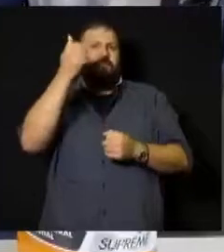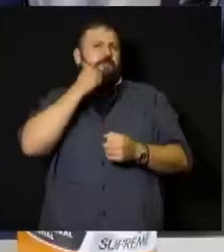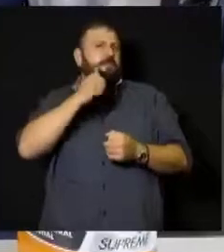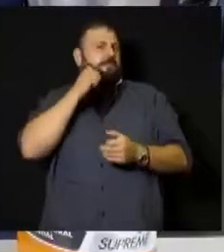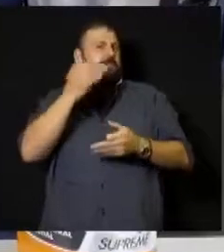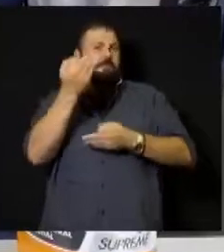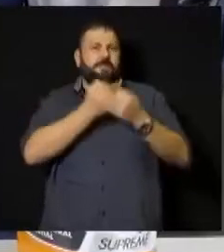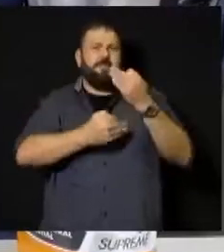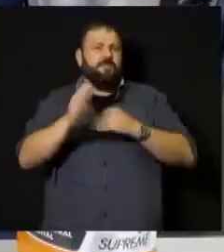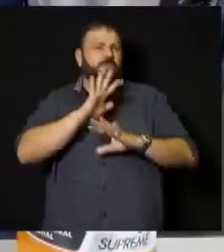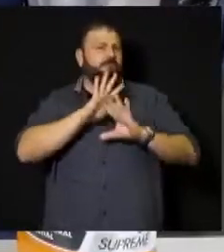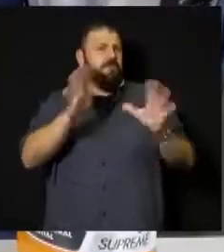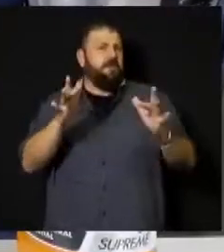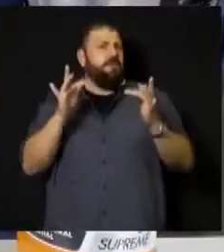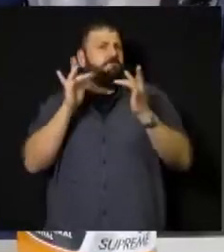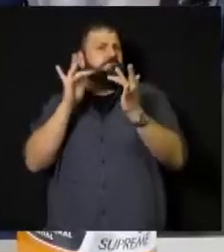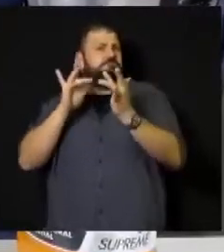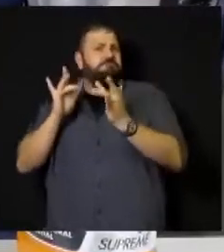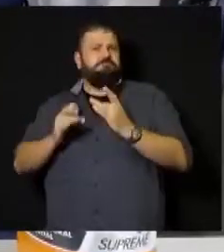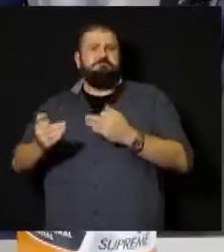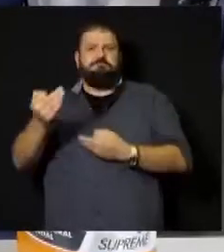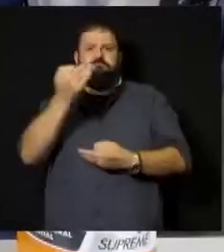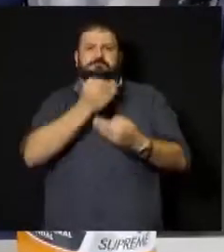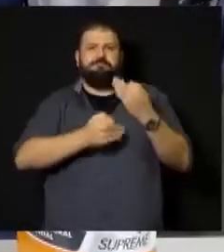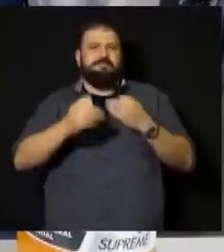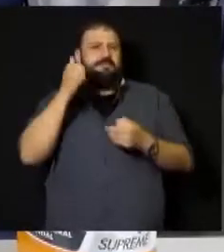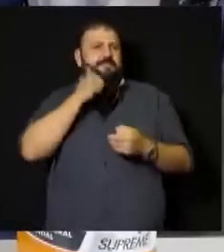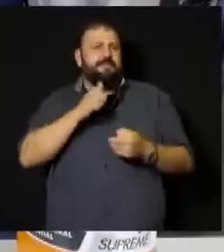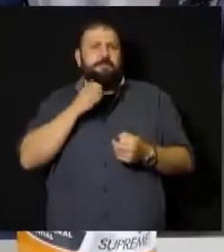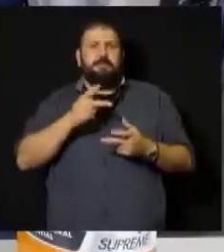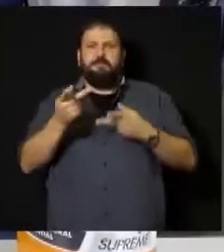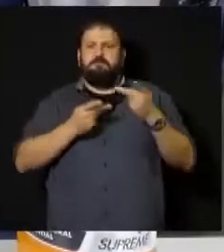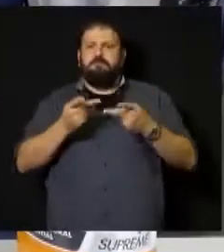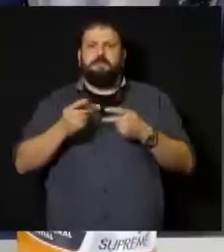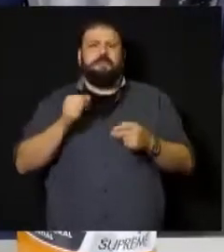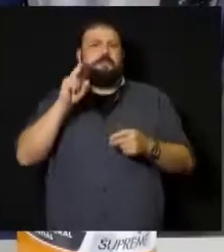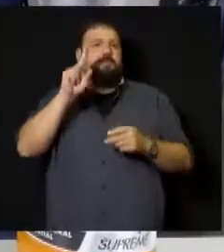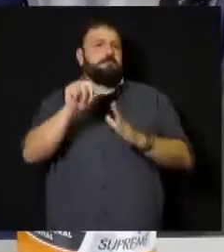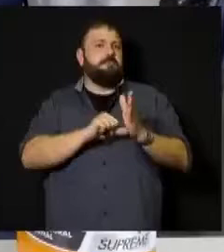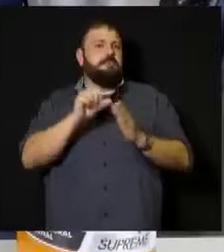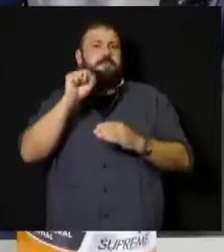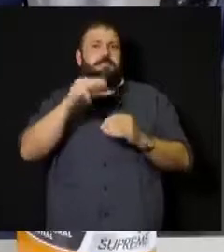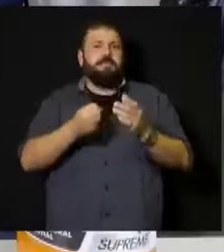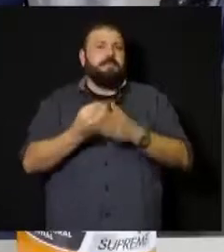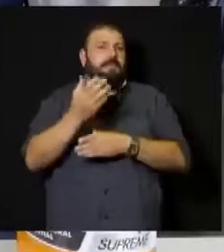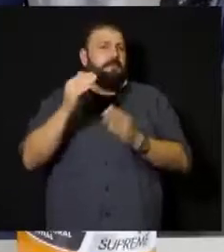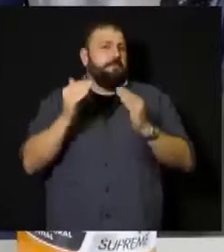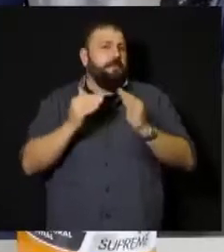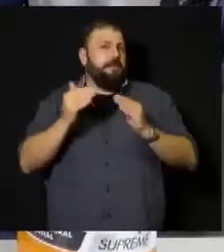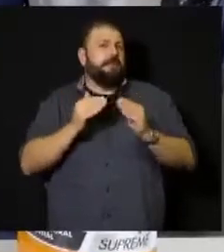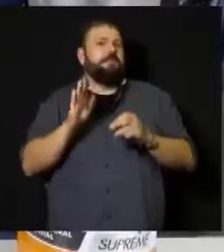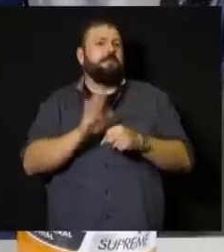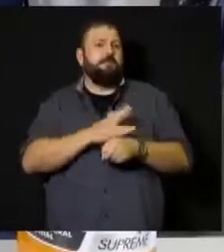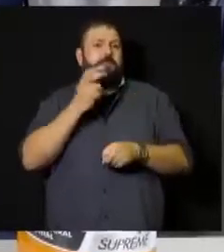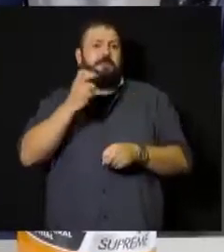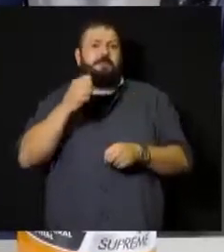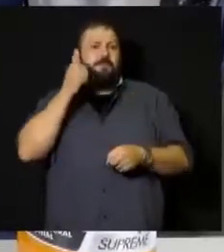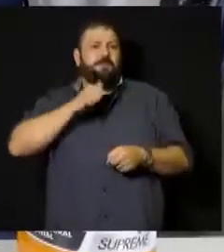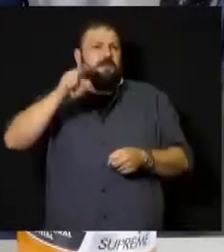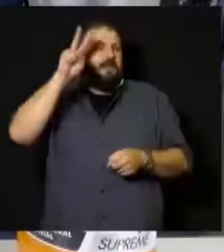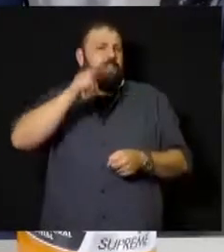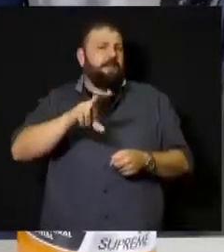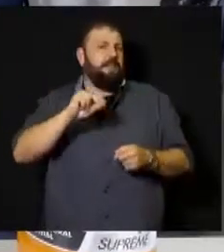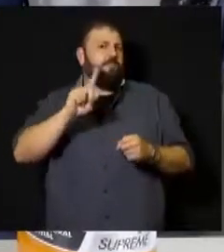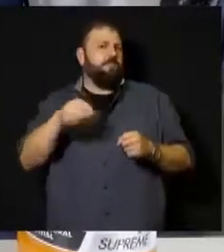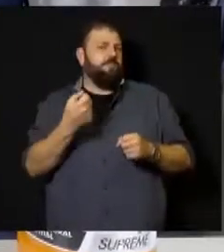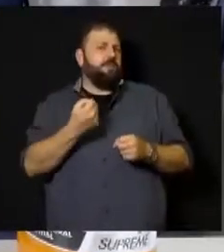did only social network, and I said 2 months without going out of my house, and I don't recommend that at all, because no,